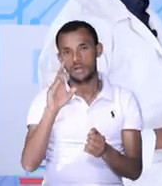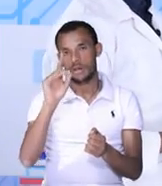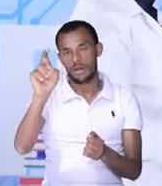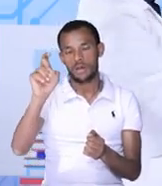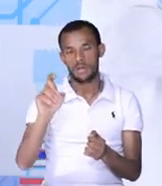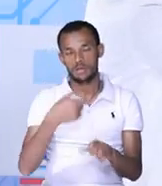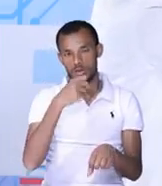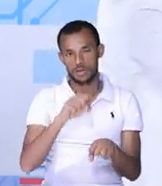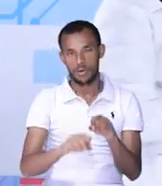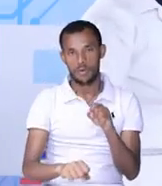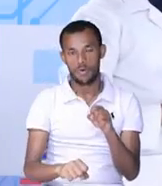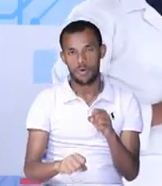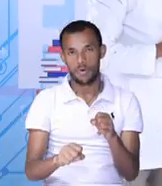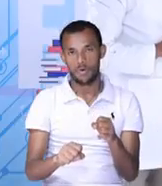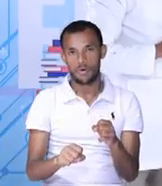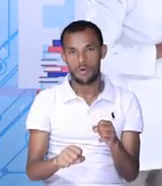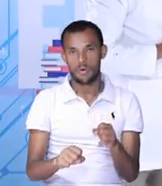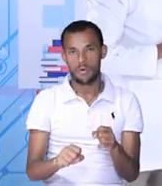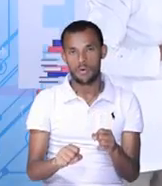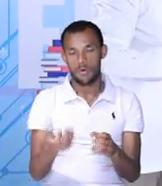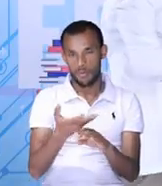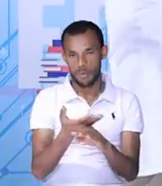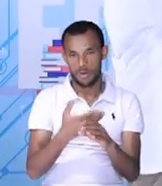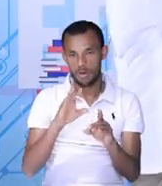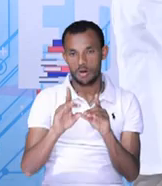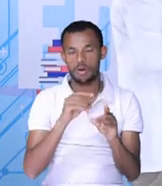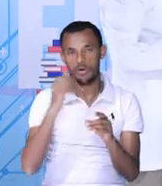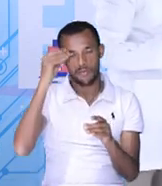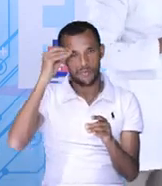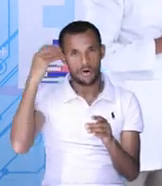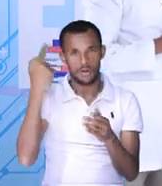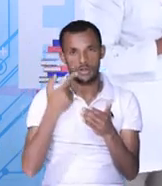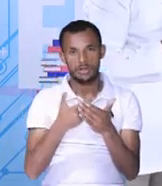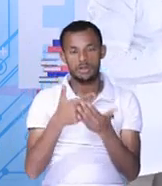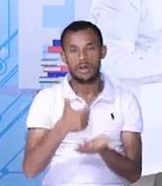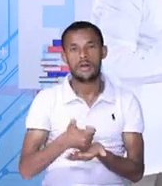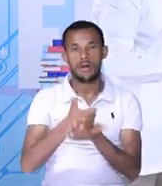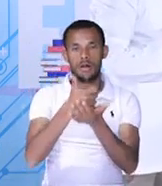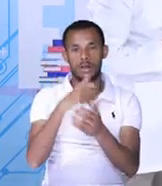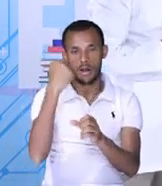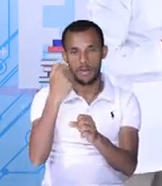Okay, so just please don't forget this guideline in applying